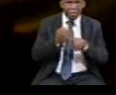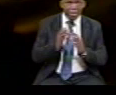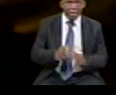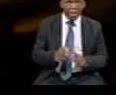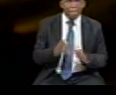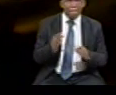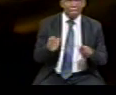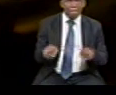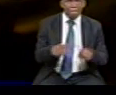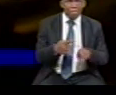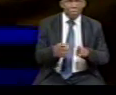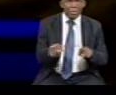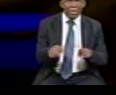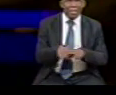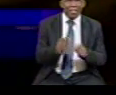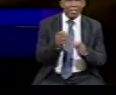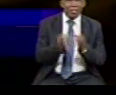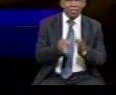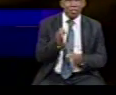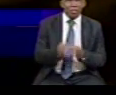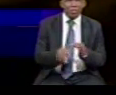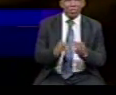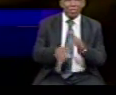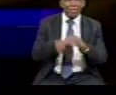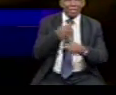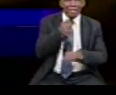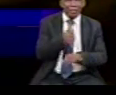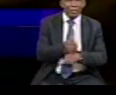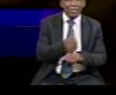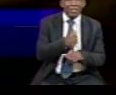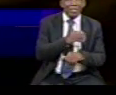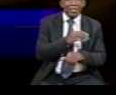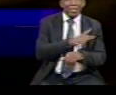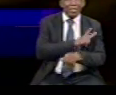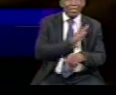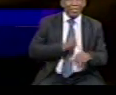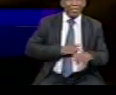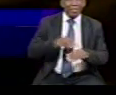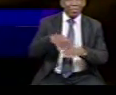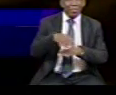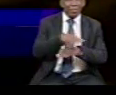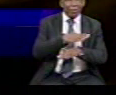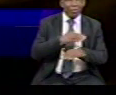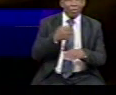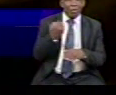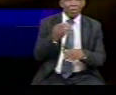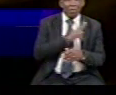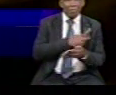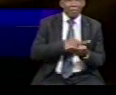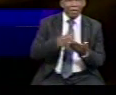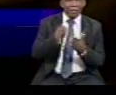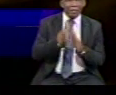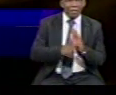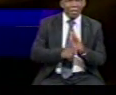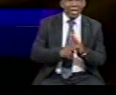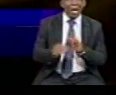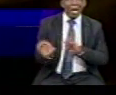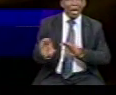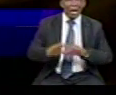to establish the kingdom of righteousness here on earth. But then, how do we know that Christ is